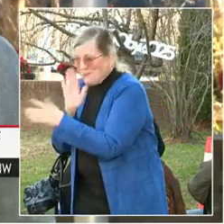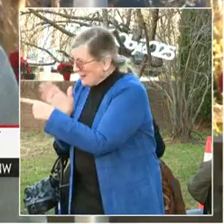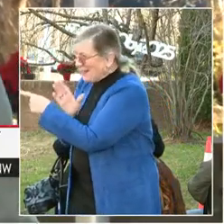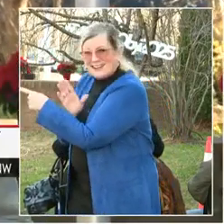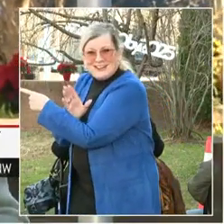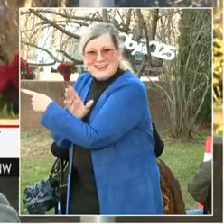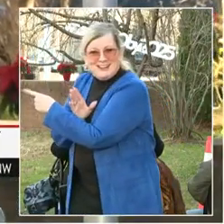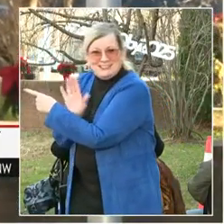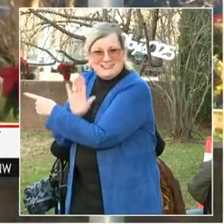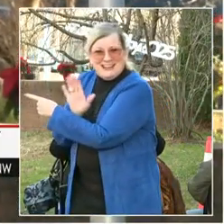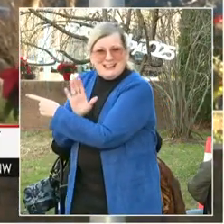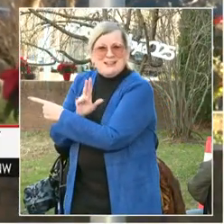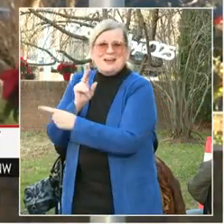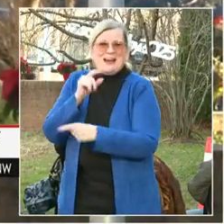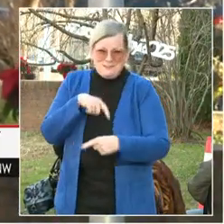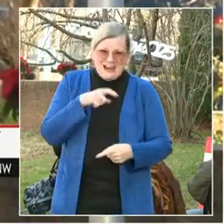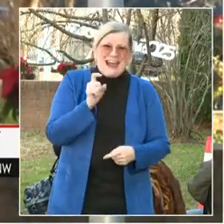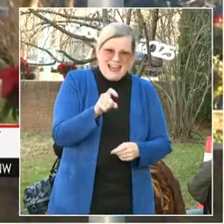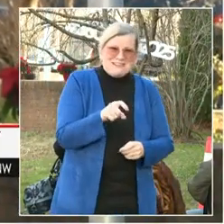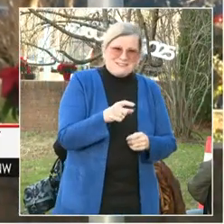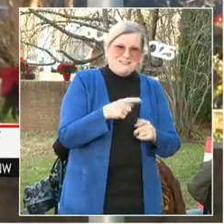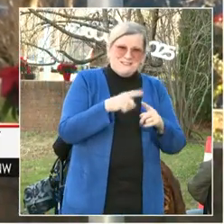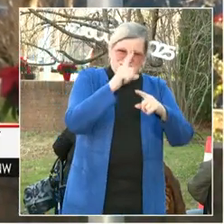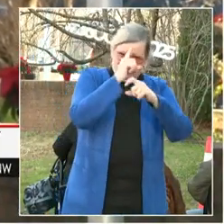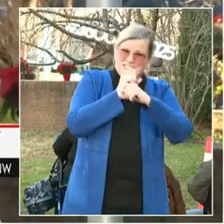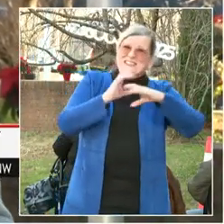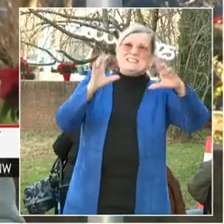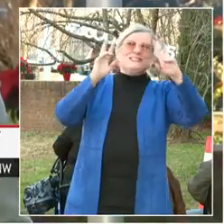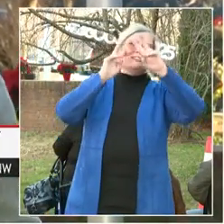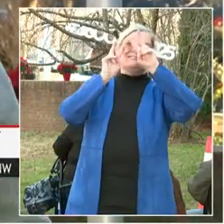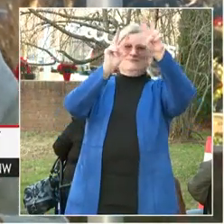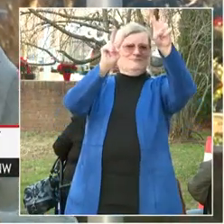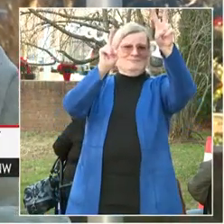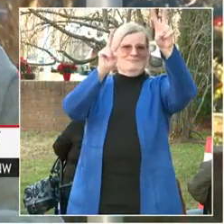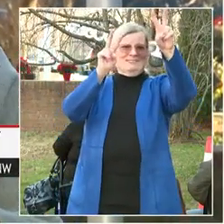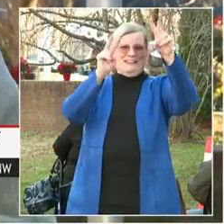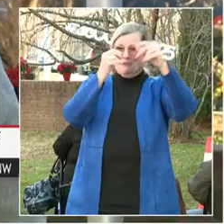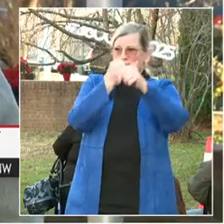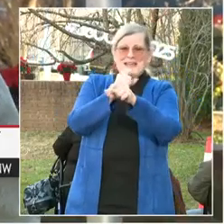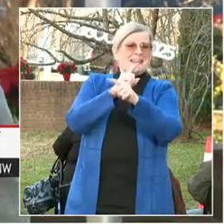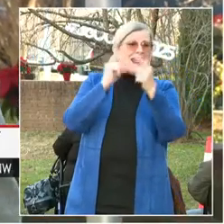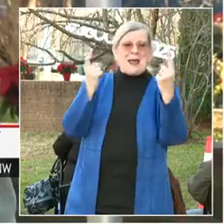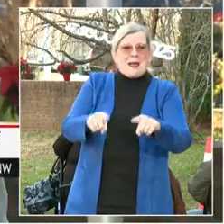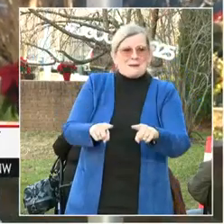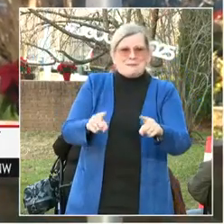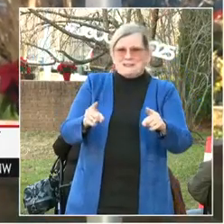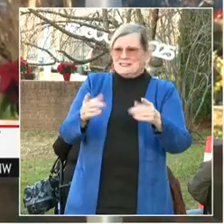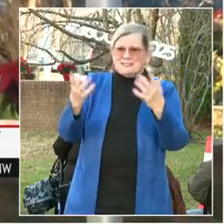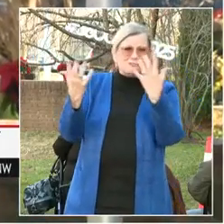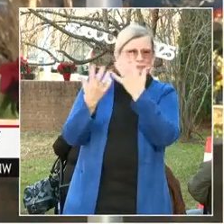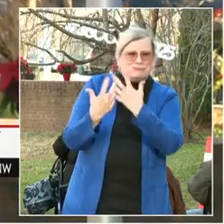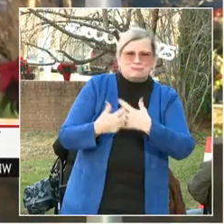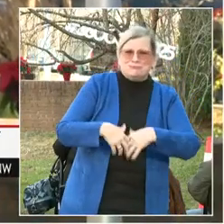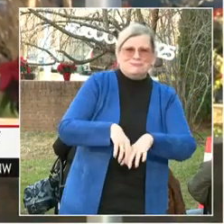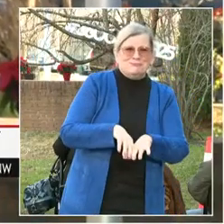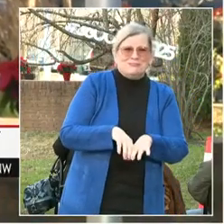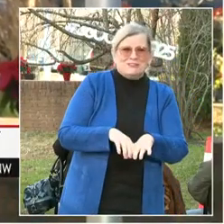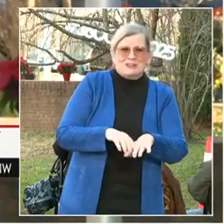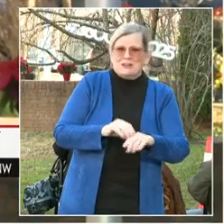We had to have a vision for how it would happen. And without a vision, the Bible